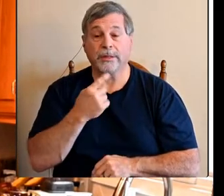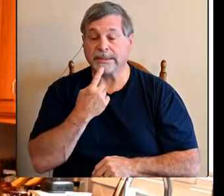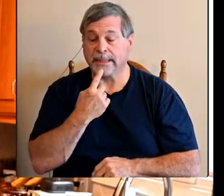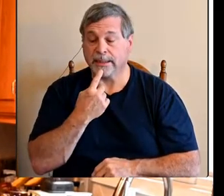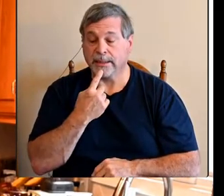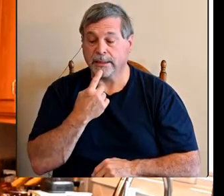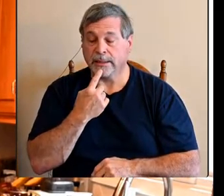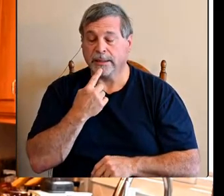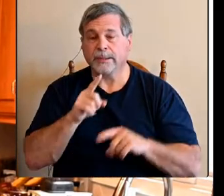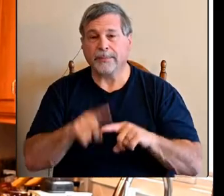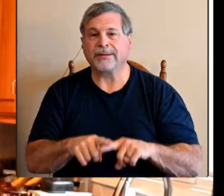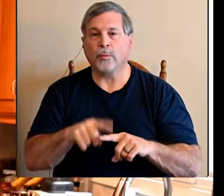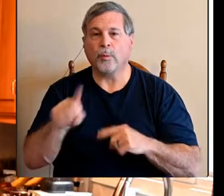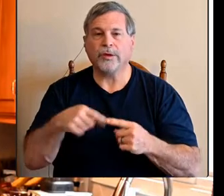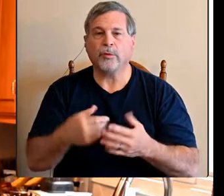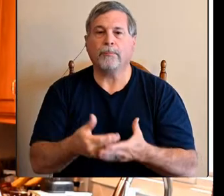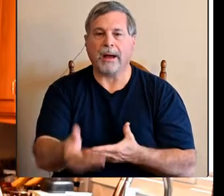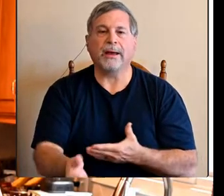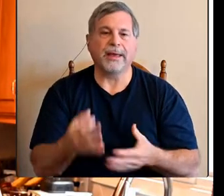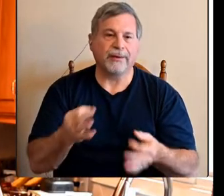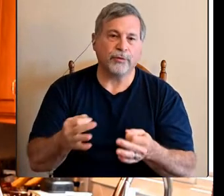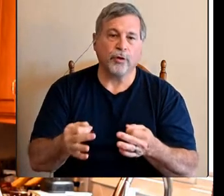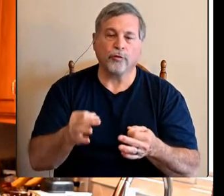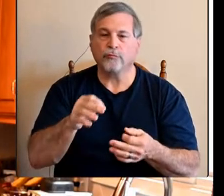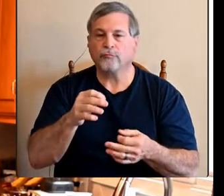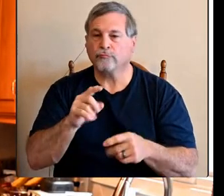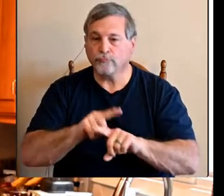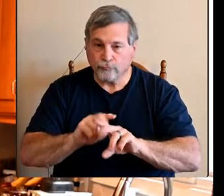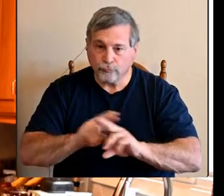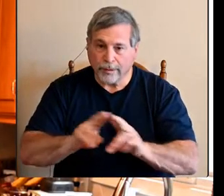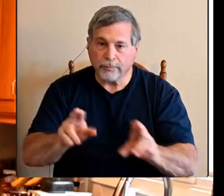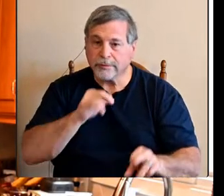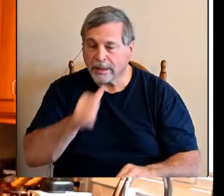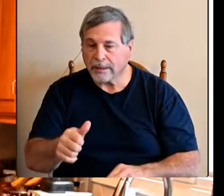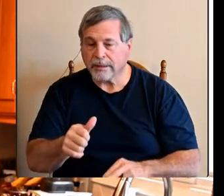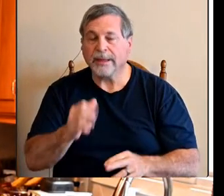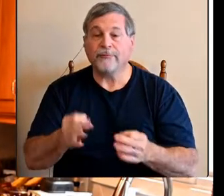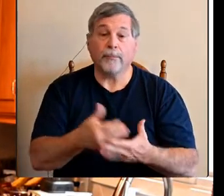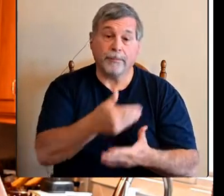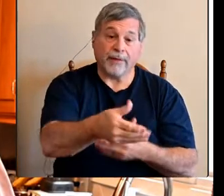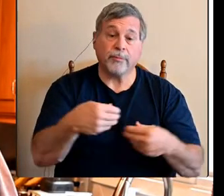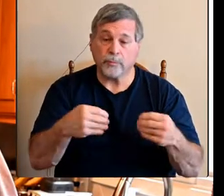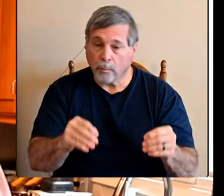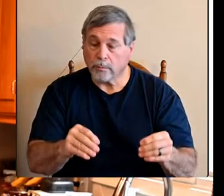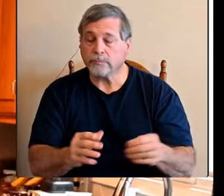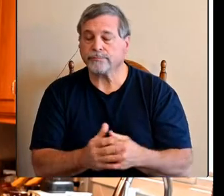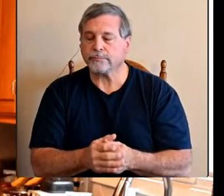depends on when you get your avocados whether you're going to get some really nice ones when you buy them from the store